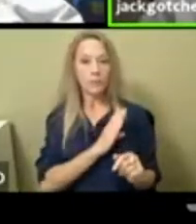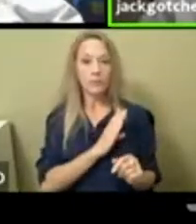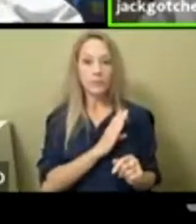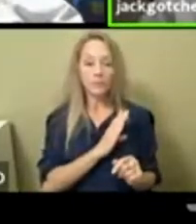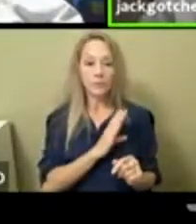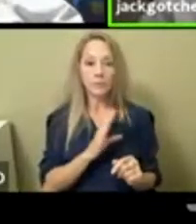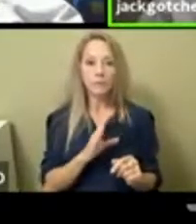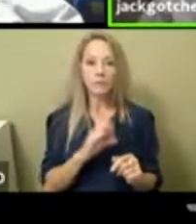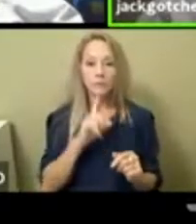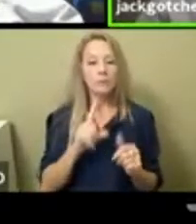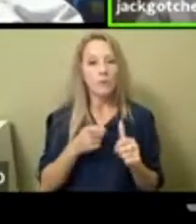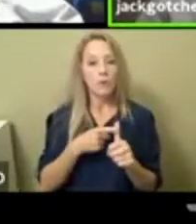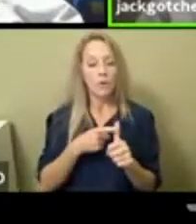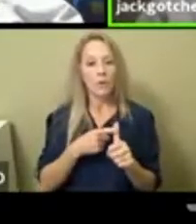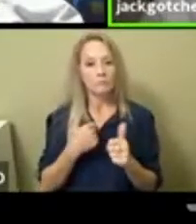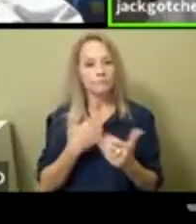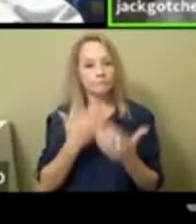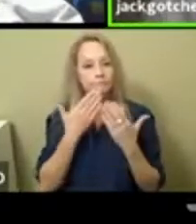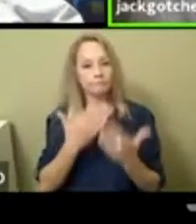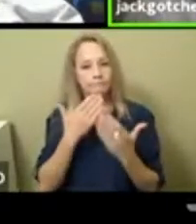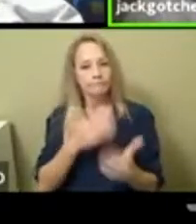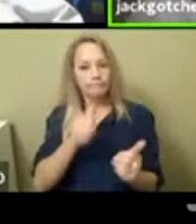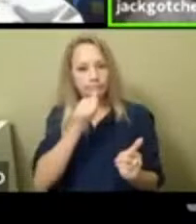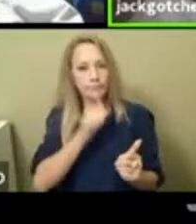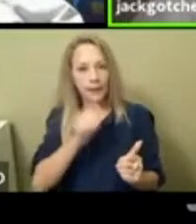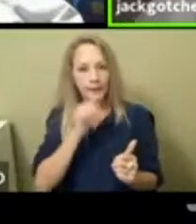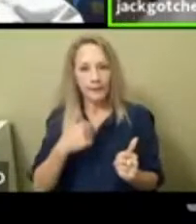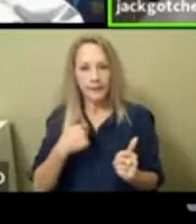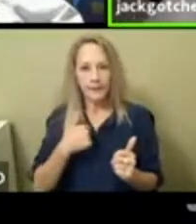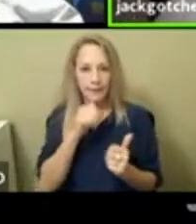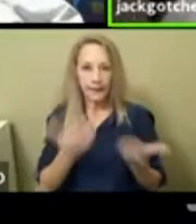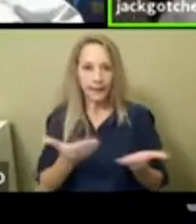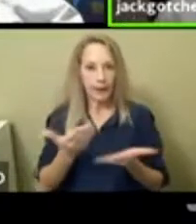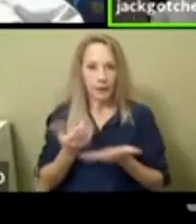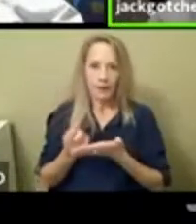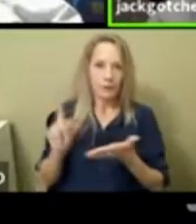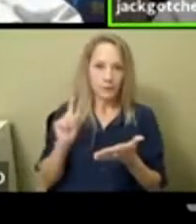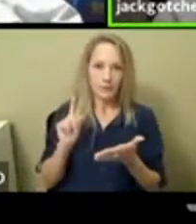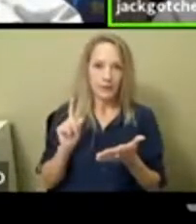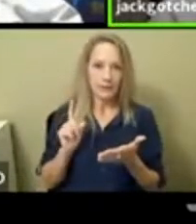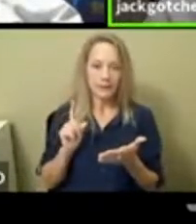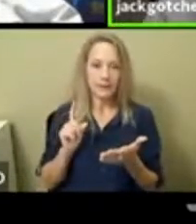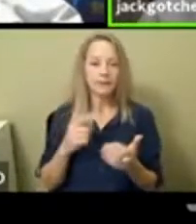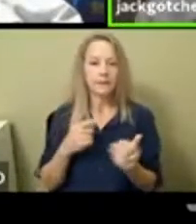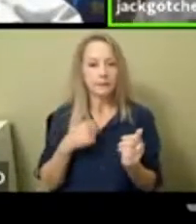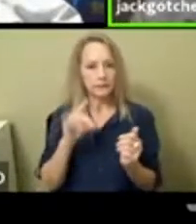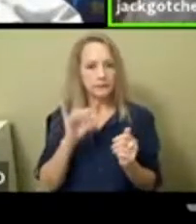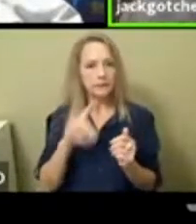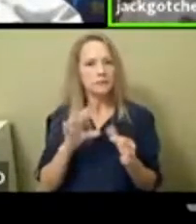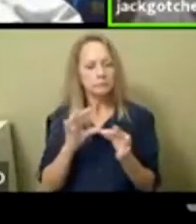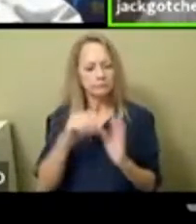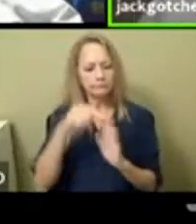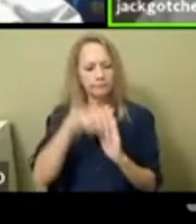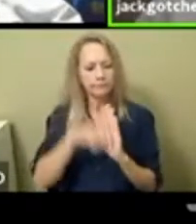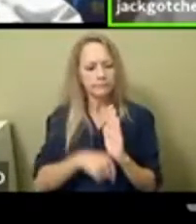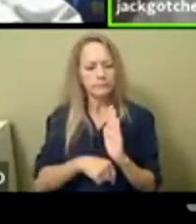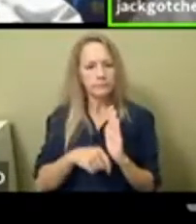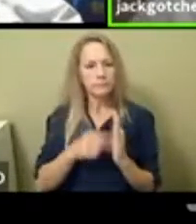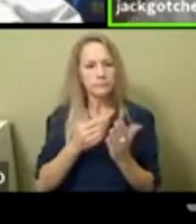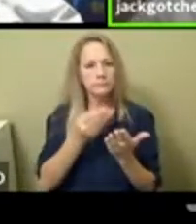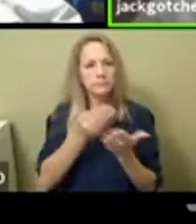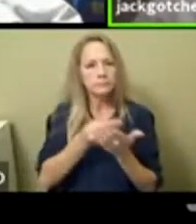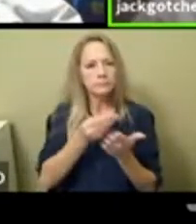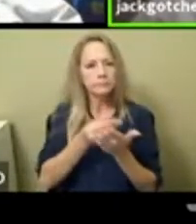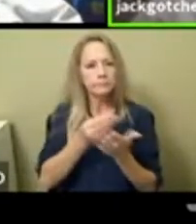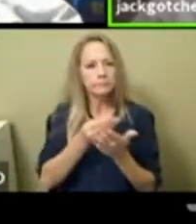first of all, I appreciate everybody's patience and me not being here last week, but I did go over in some detail the economic presentation,